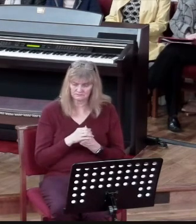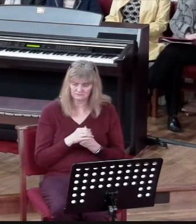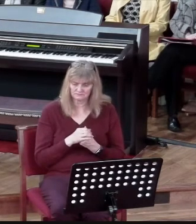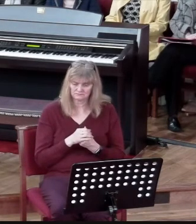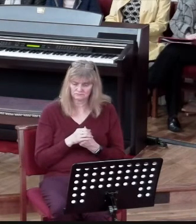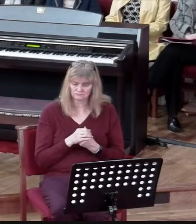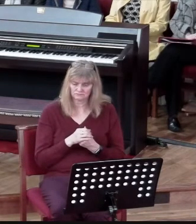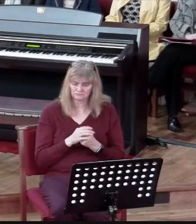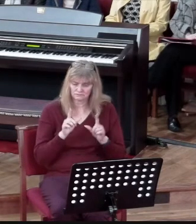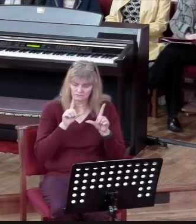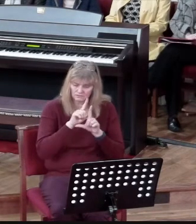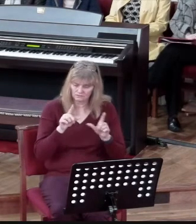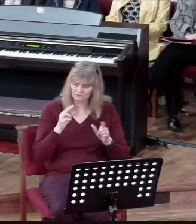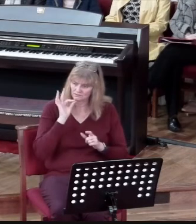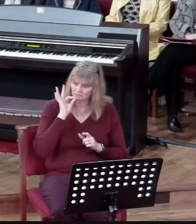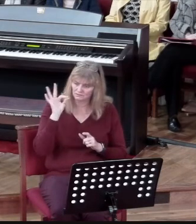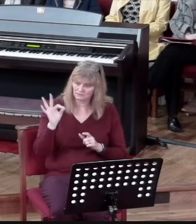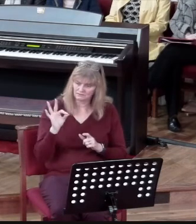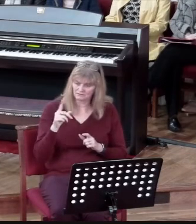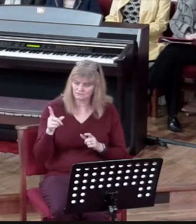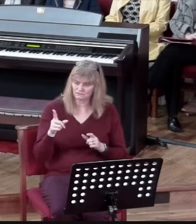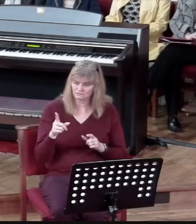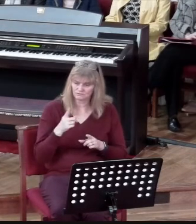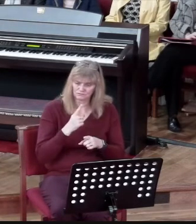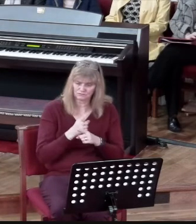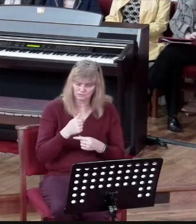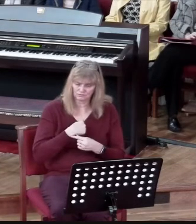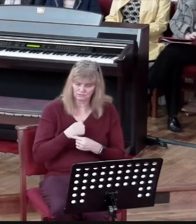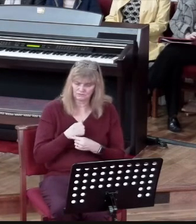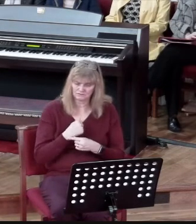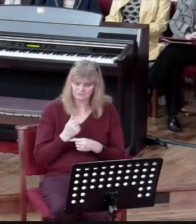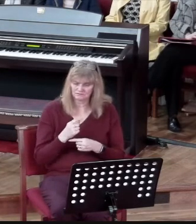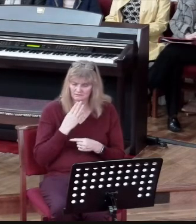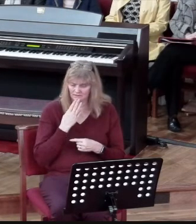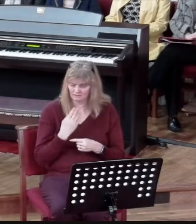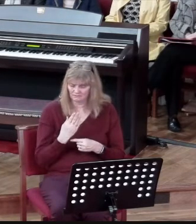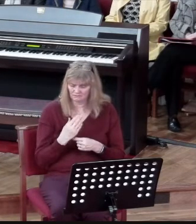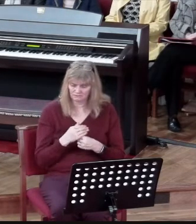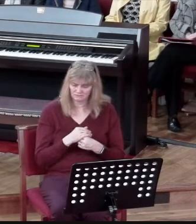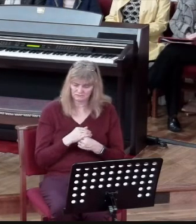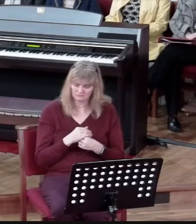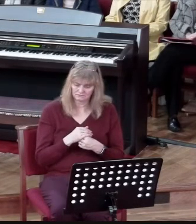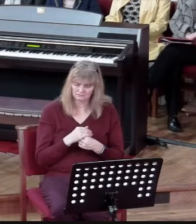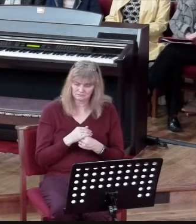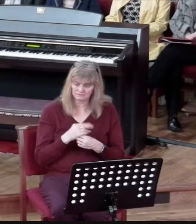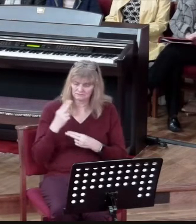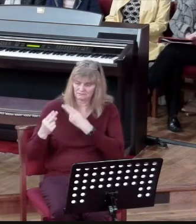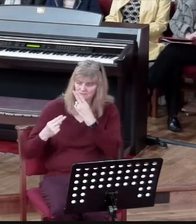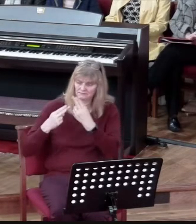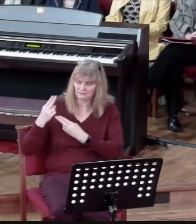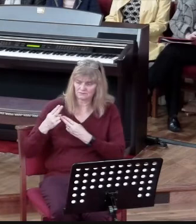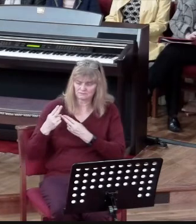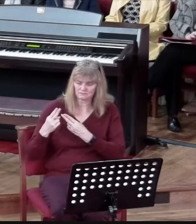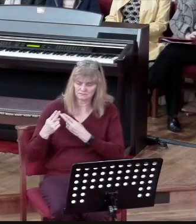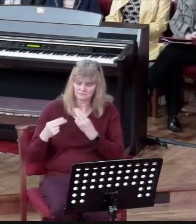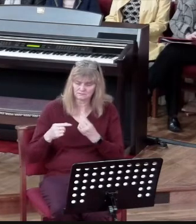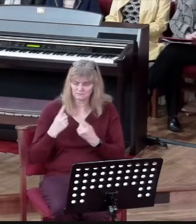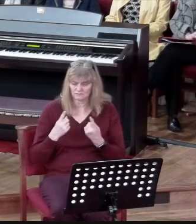And Lord, we ask that you would speak to our hearts as we wait upon you, in the hymns that we sing, in the thoughts of our